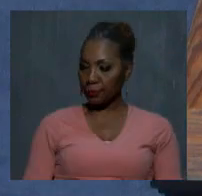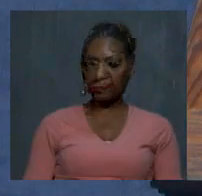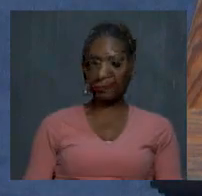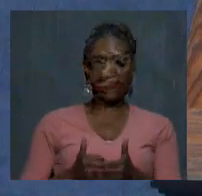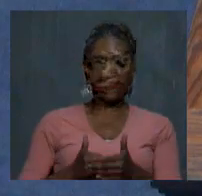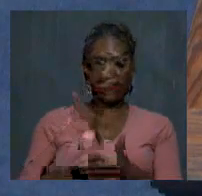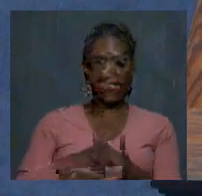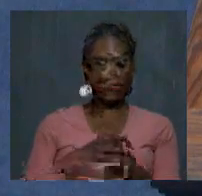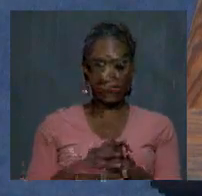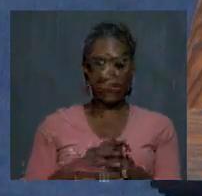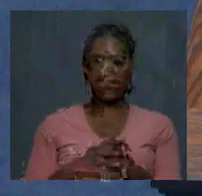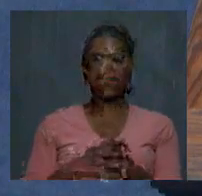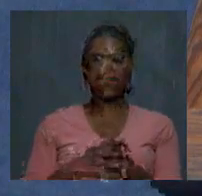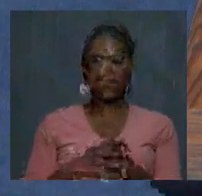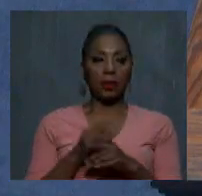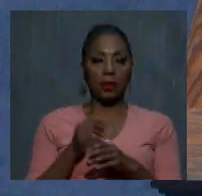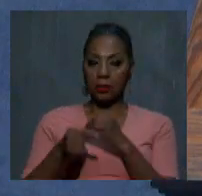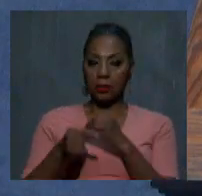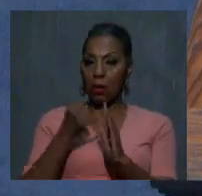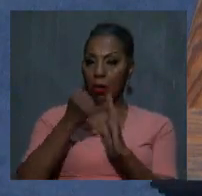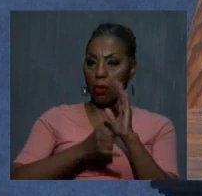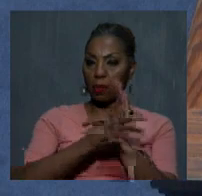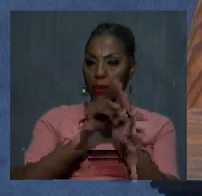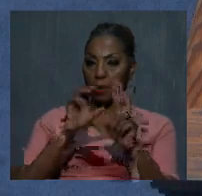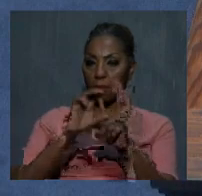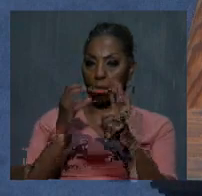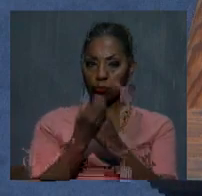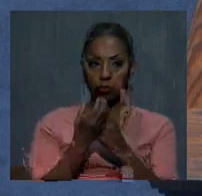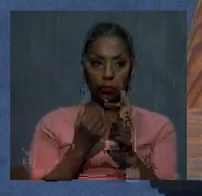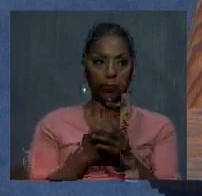the next slide is the relation culture